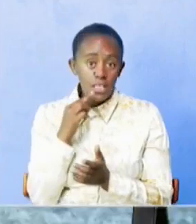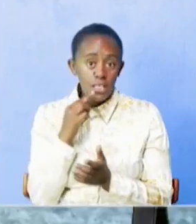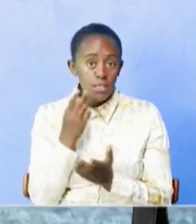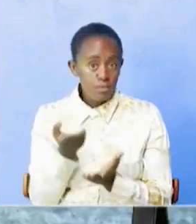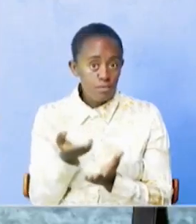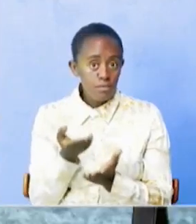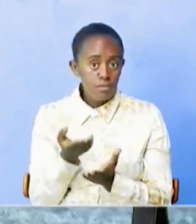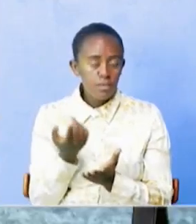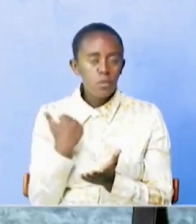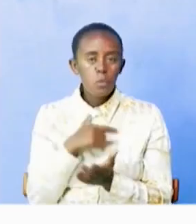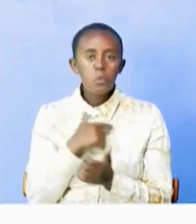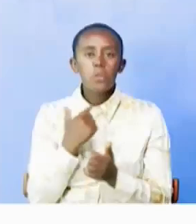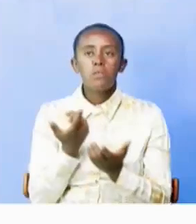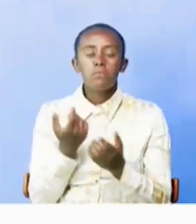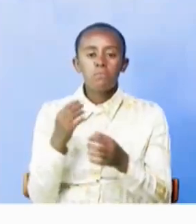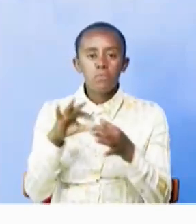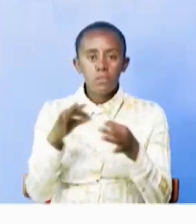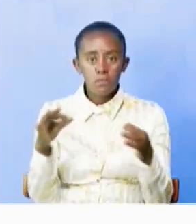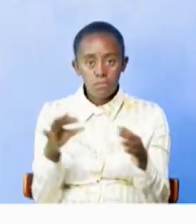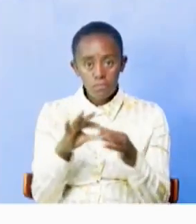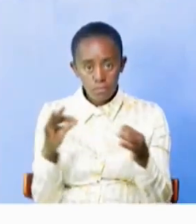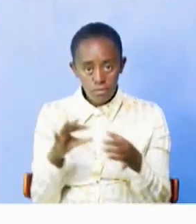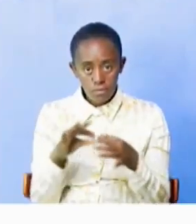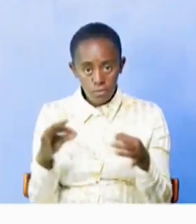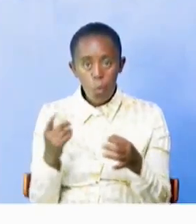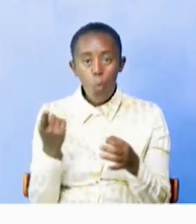when we are making